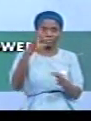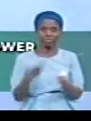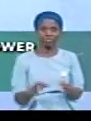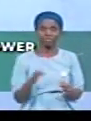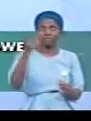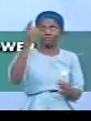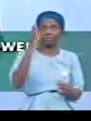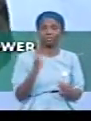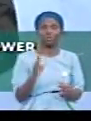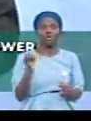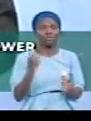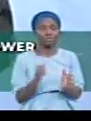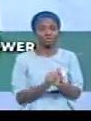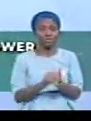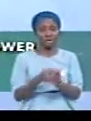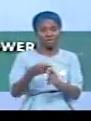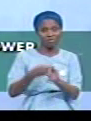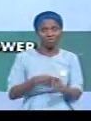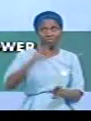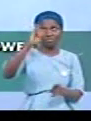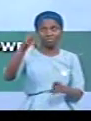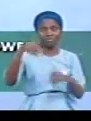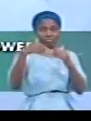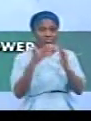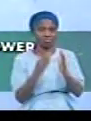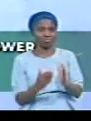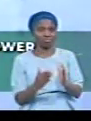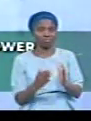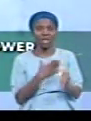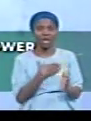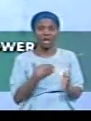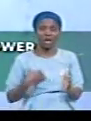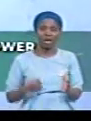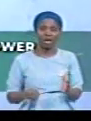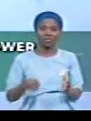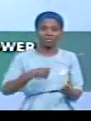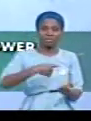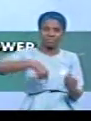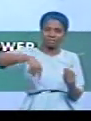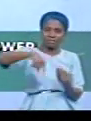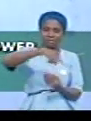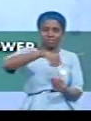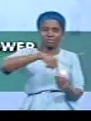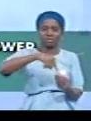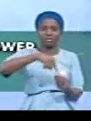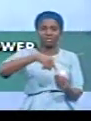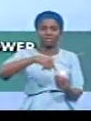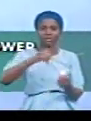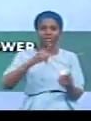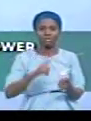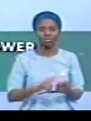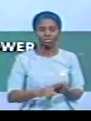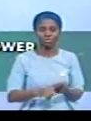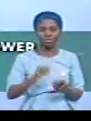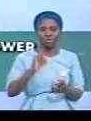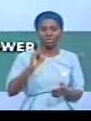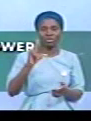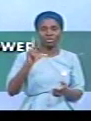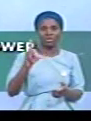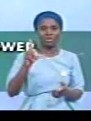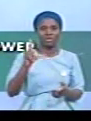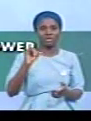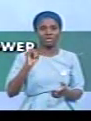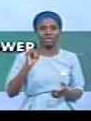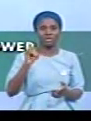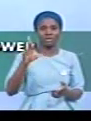that from Jerusalem and round about unto Illyricum,